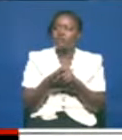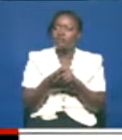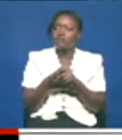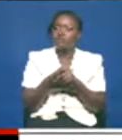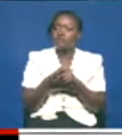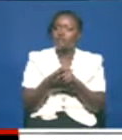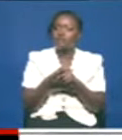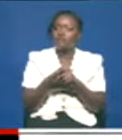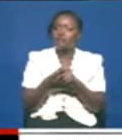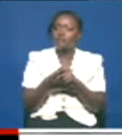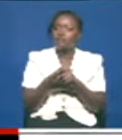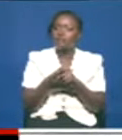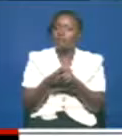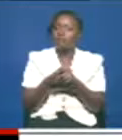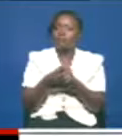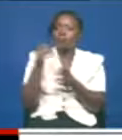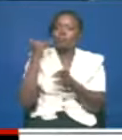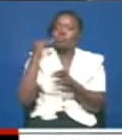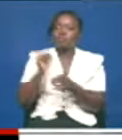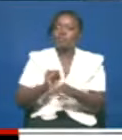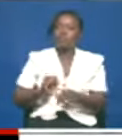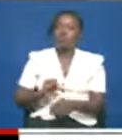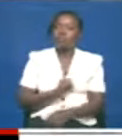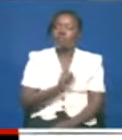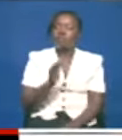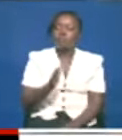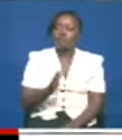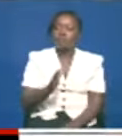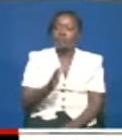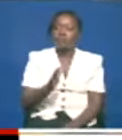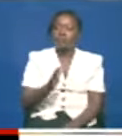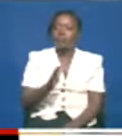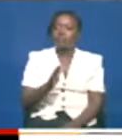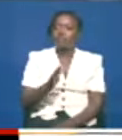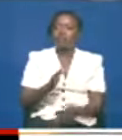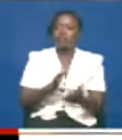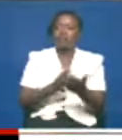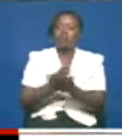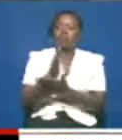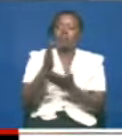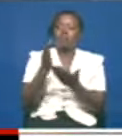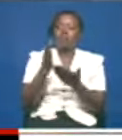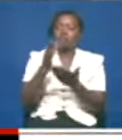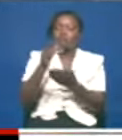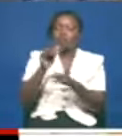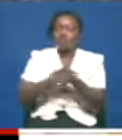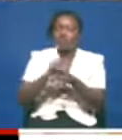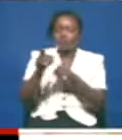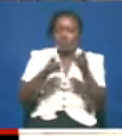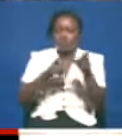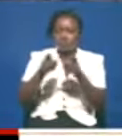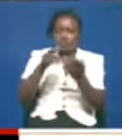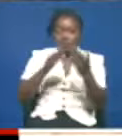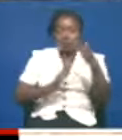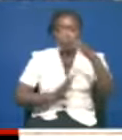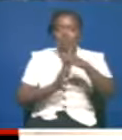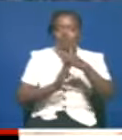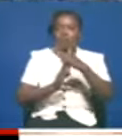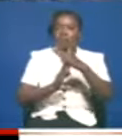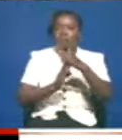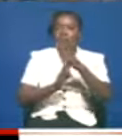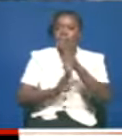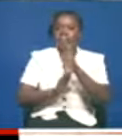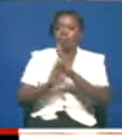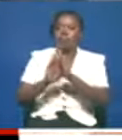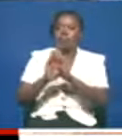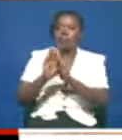Meanwhile, Siaya Senator James Orengo has undertook to ensure good governance is given priority as a catalyst for development